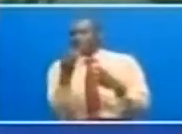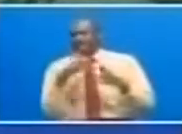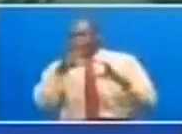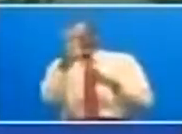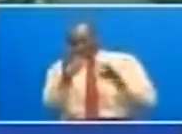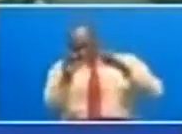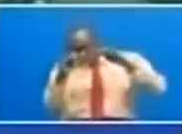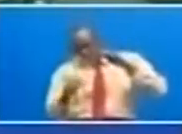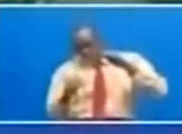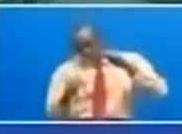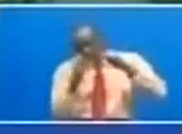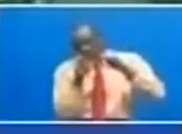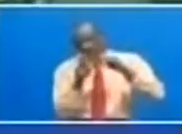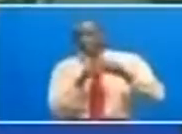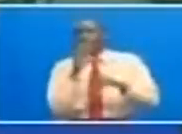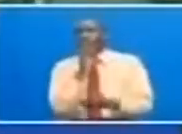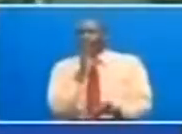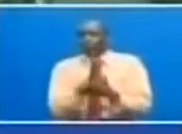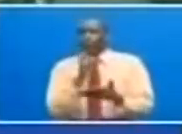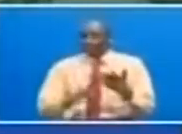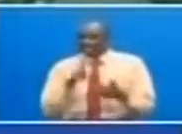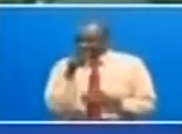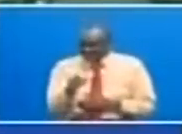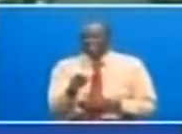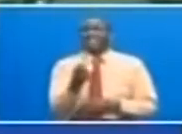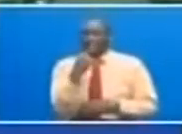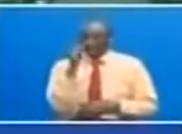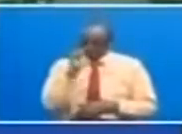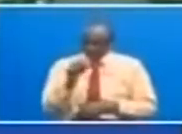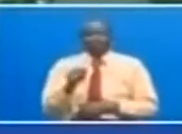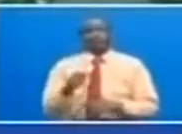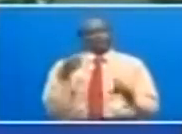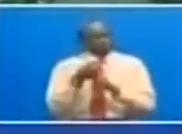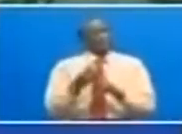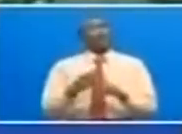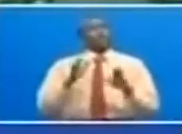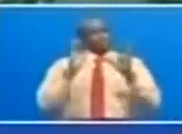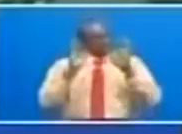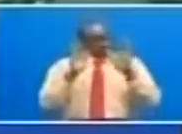Africa, and what's for sure is that this drug will have significant impact on